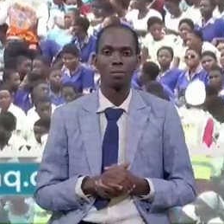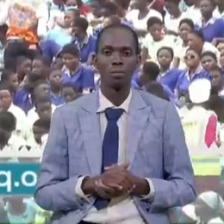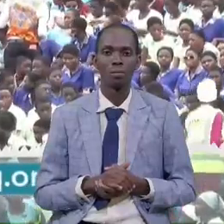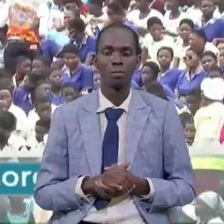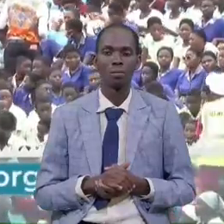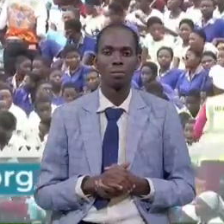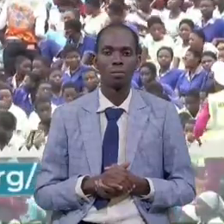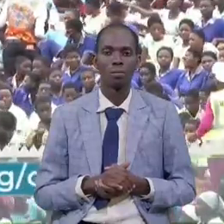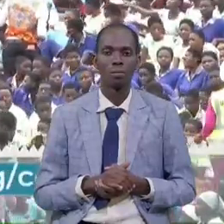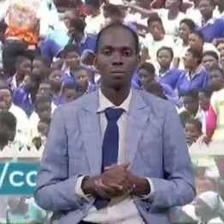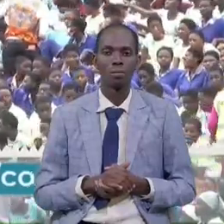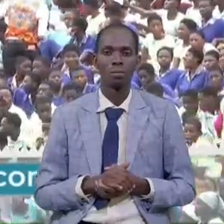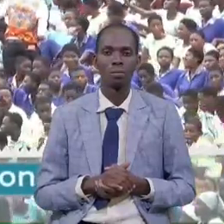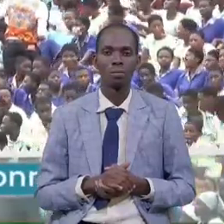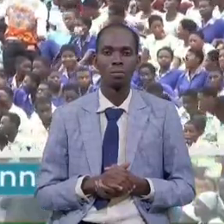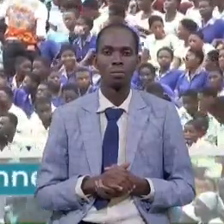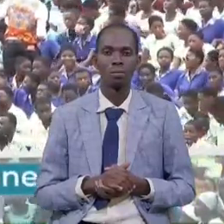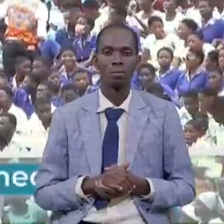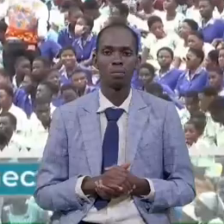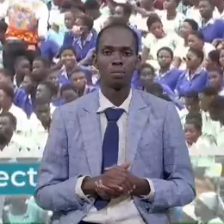And at my right hand,